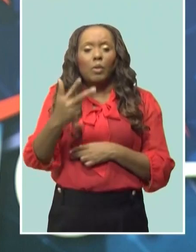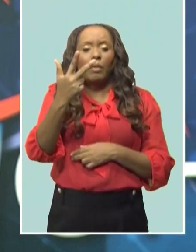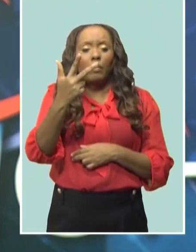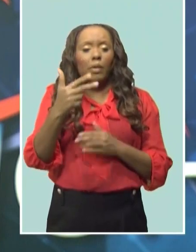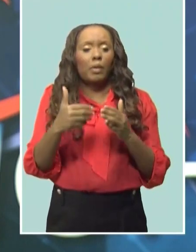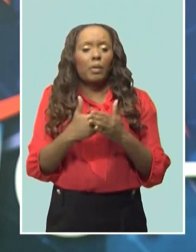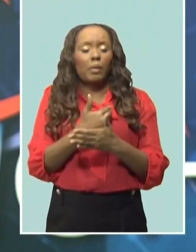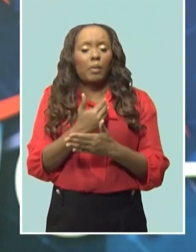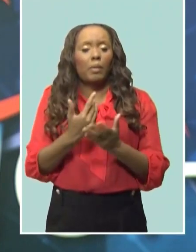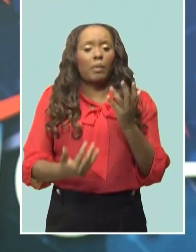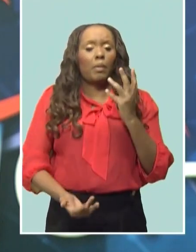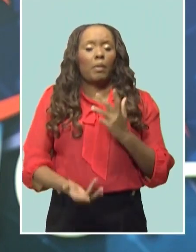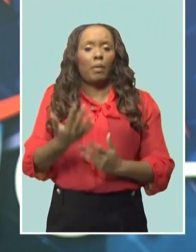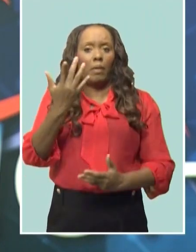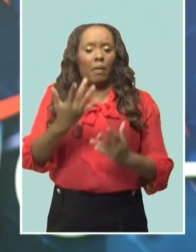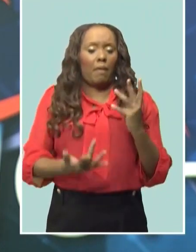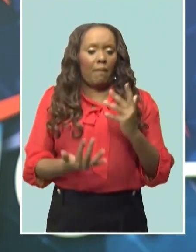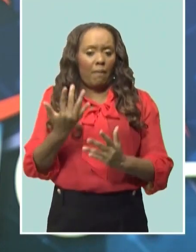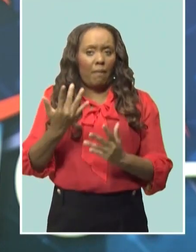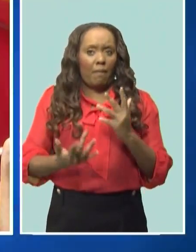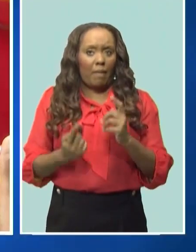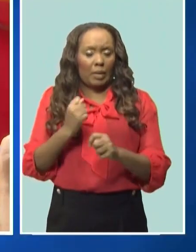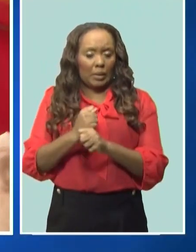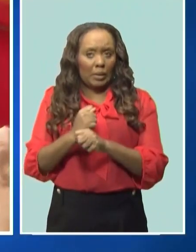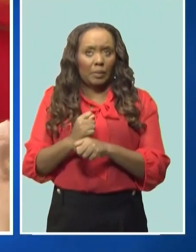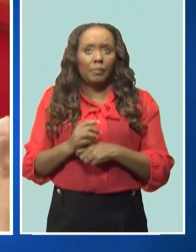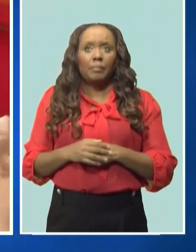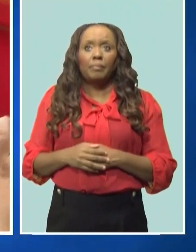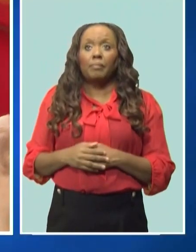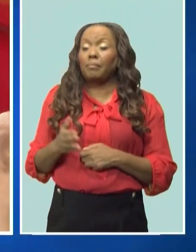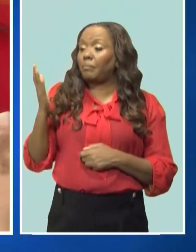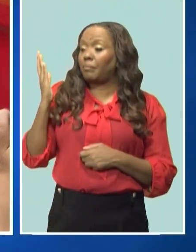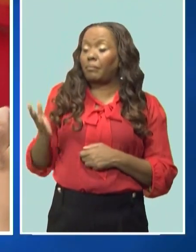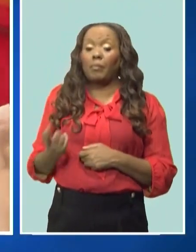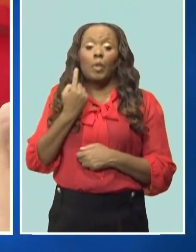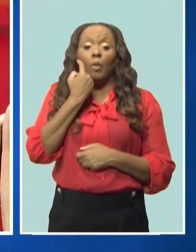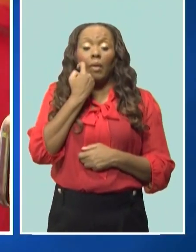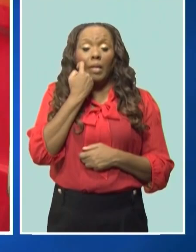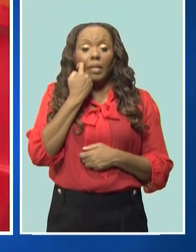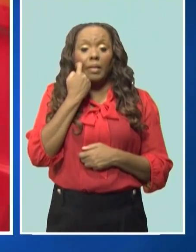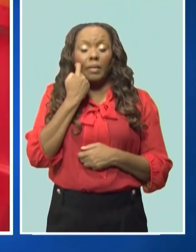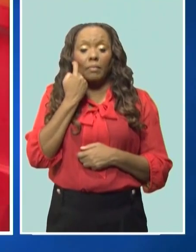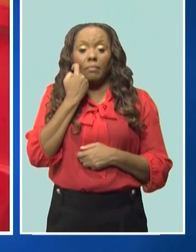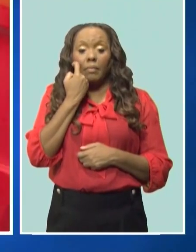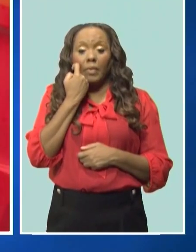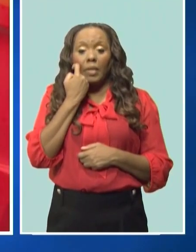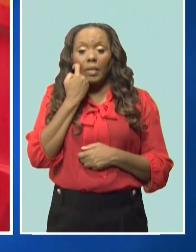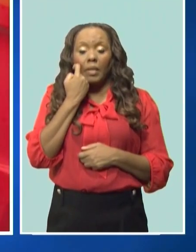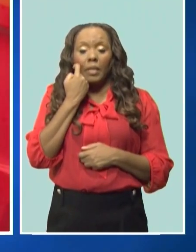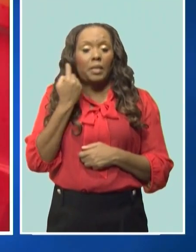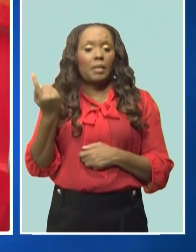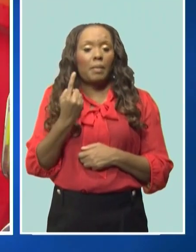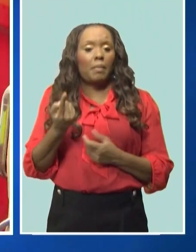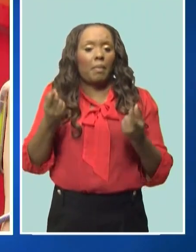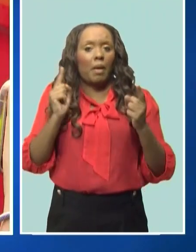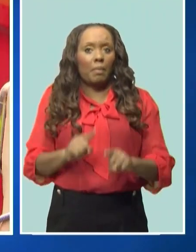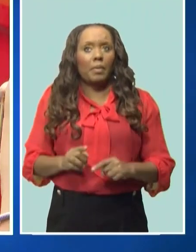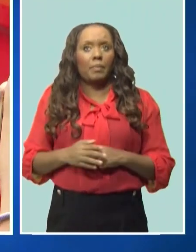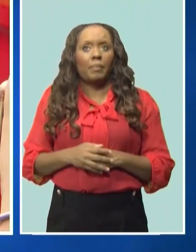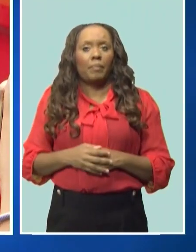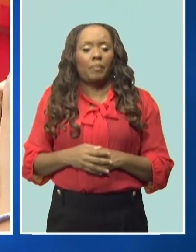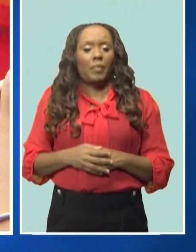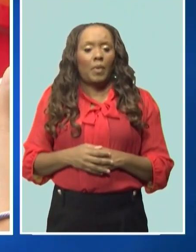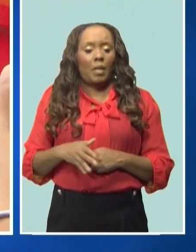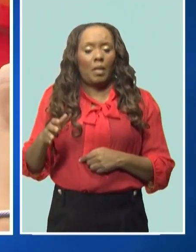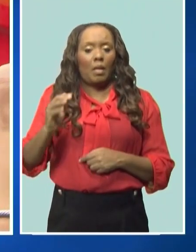at the Bridgetown port. With respect to the incident, it is clear that something went wrong. The mere fact that the fire truck